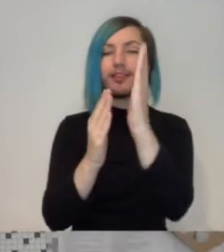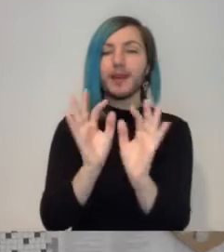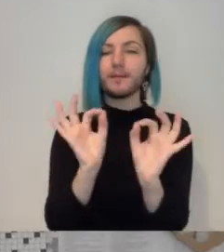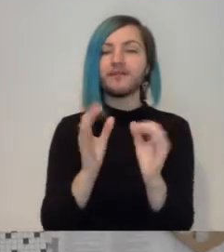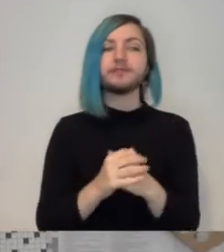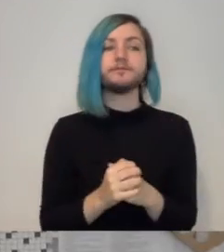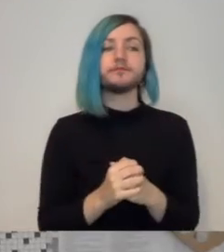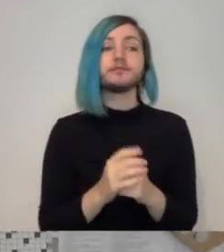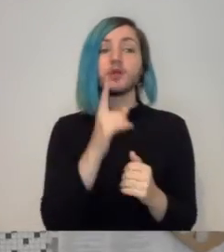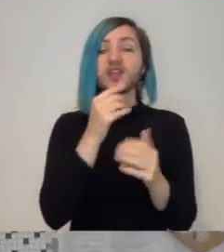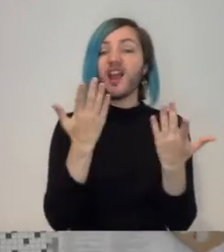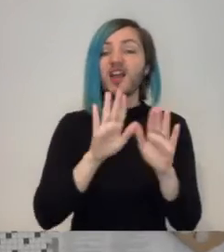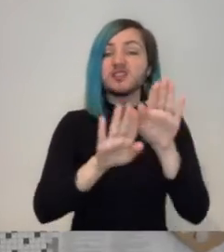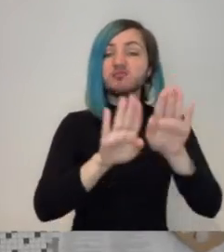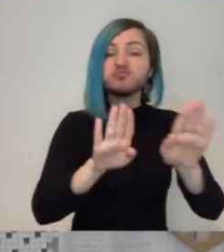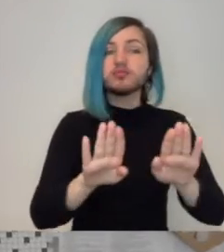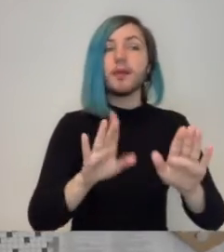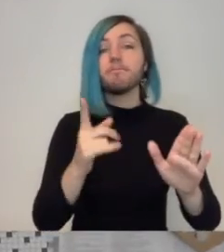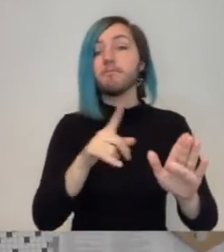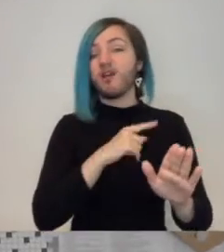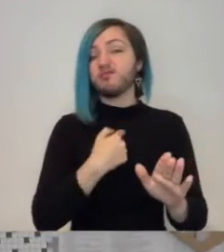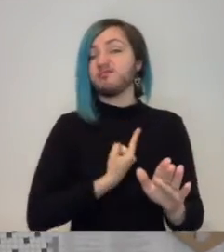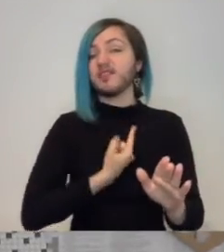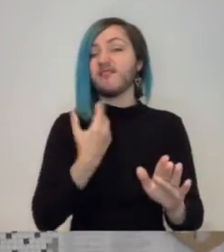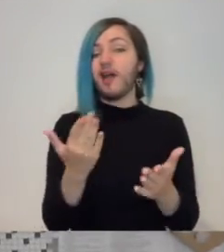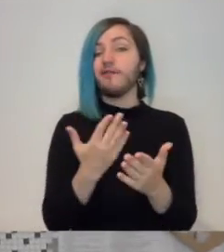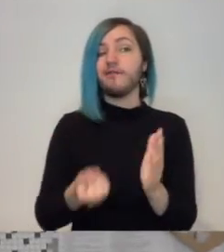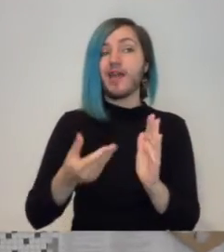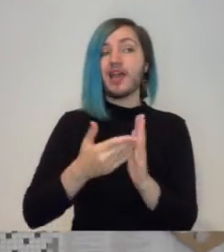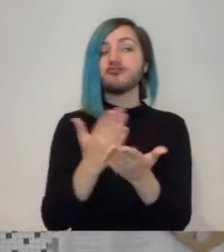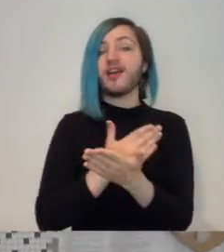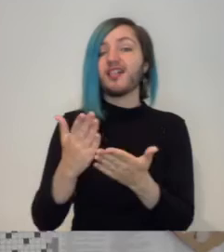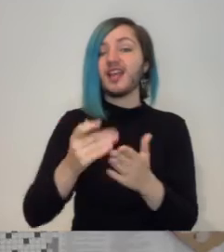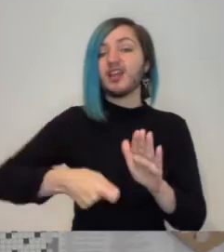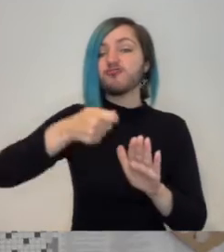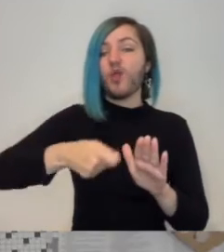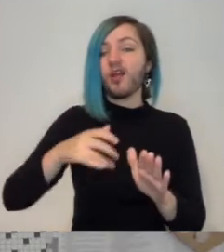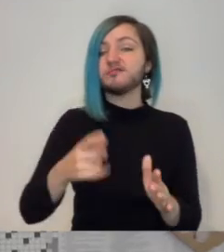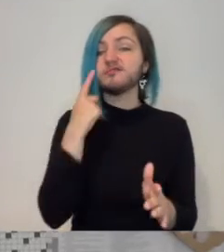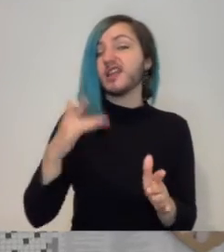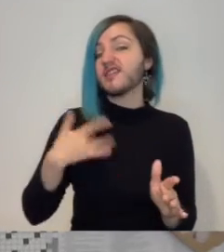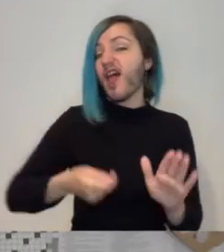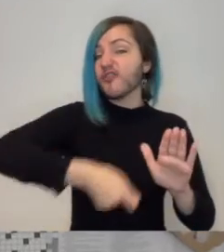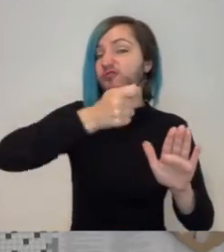So you can press it with your hands, but because I've got an extra roller, I'm just going to make life a lot easier.